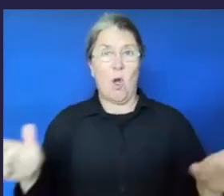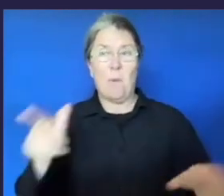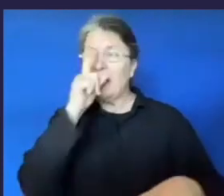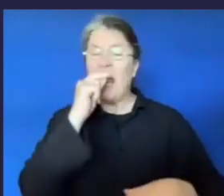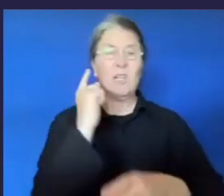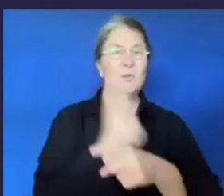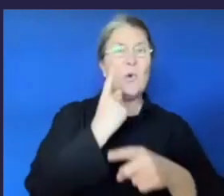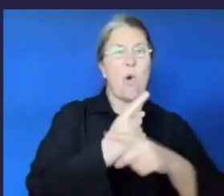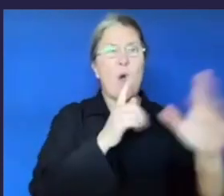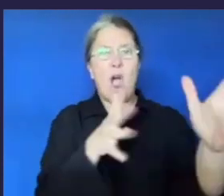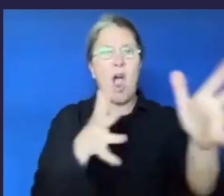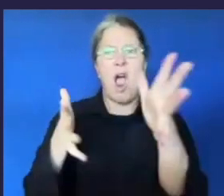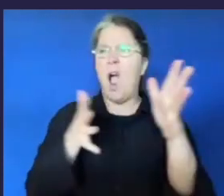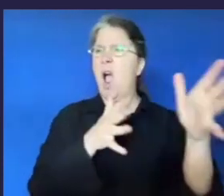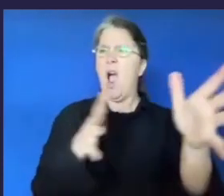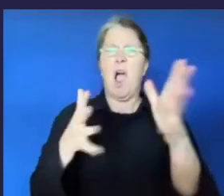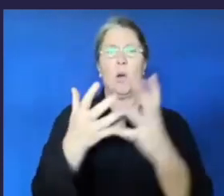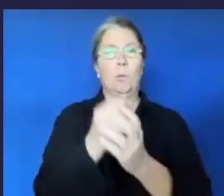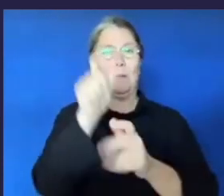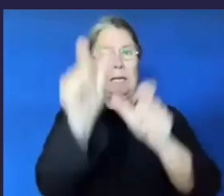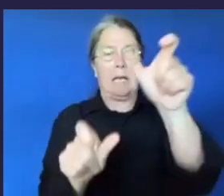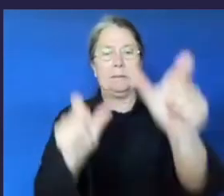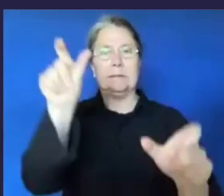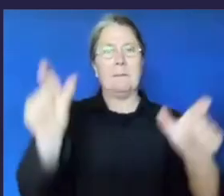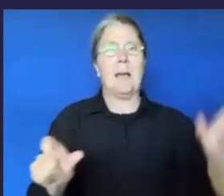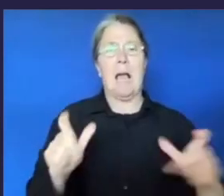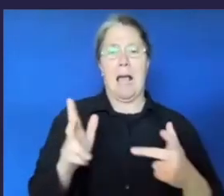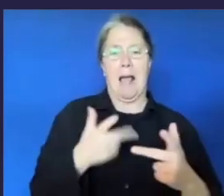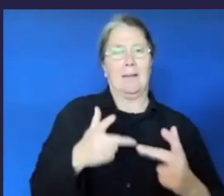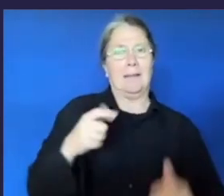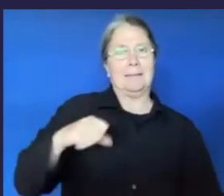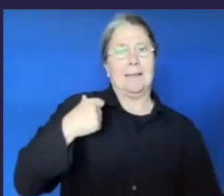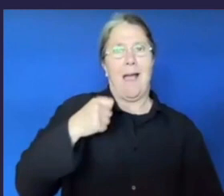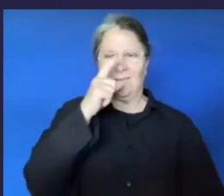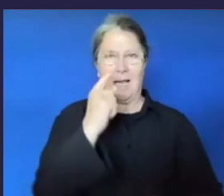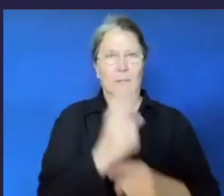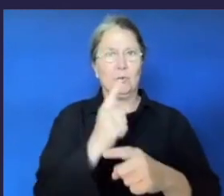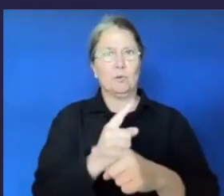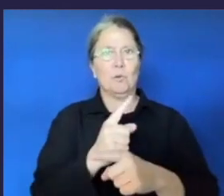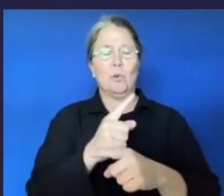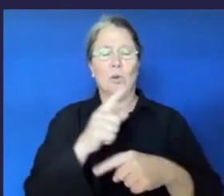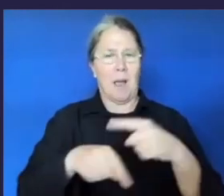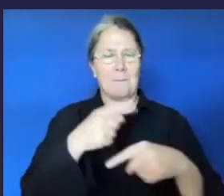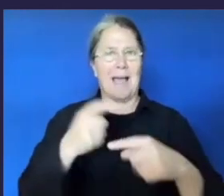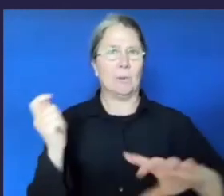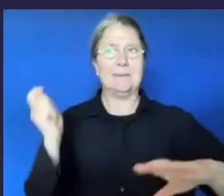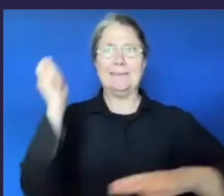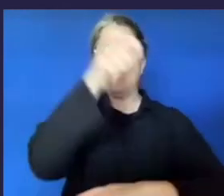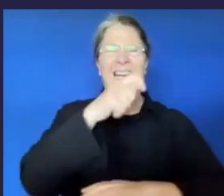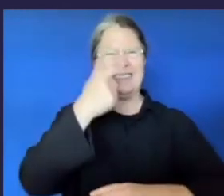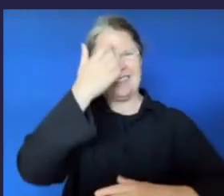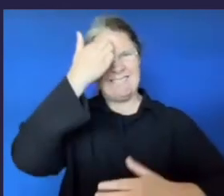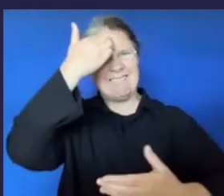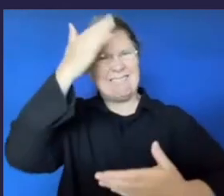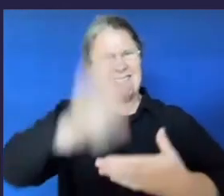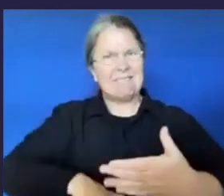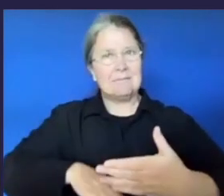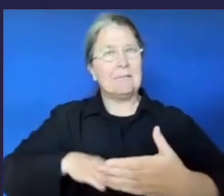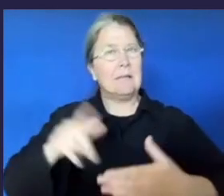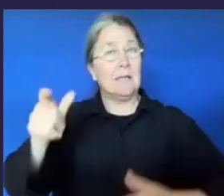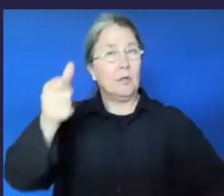work there, all the customers and the spectators, and talk about tennis from his heart. He knows it, and we really see that in the video.